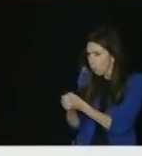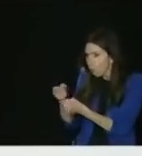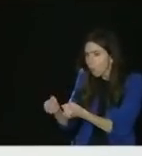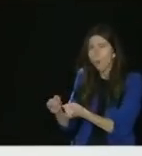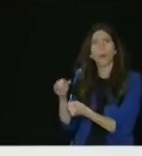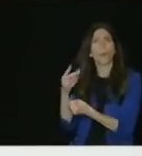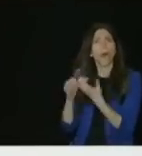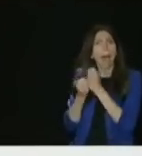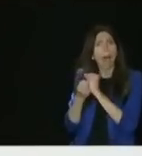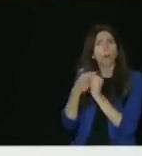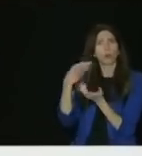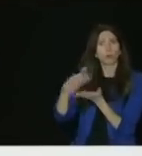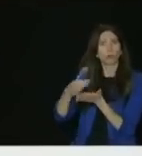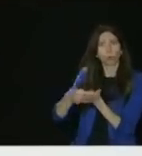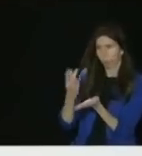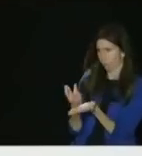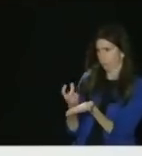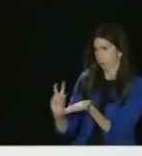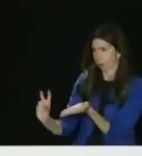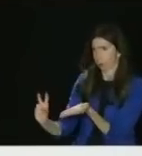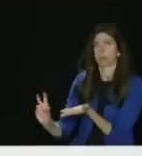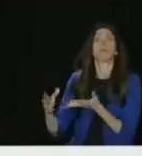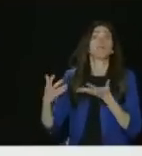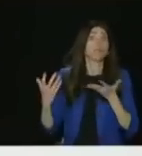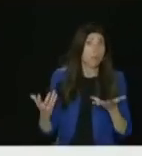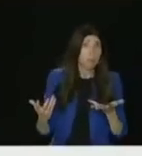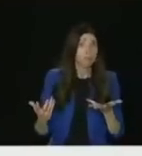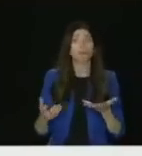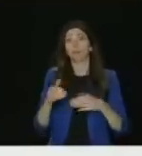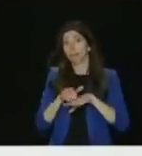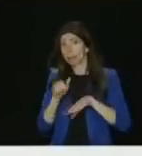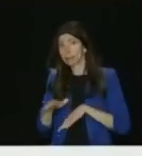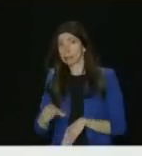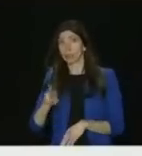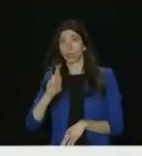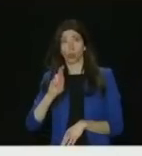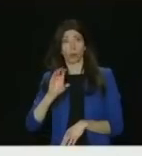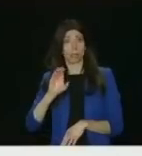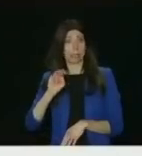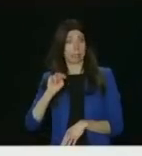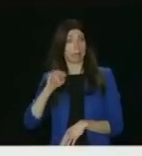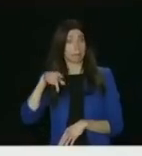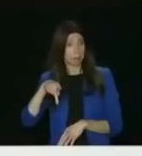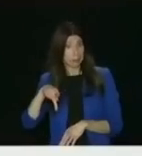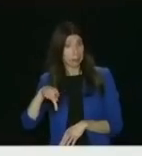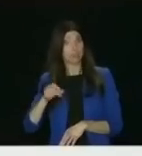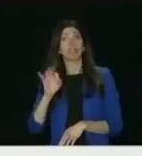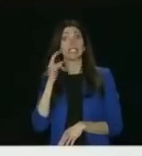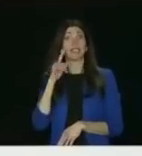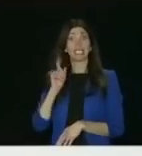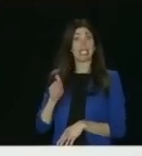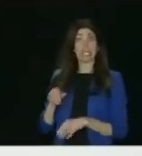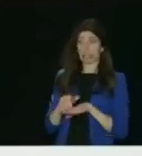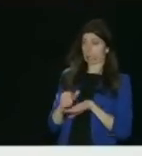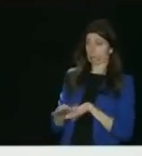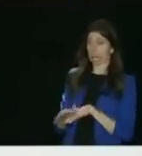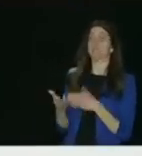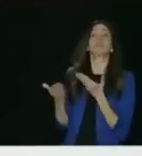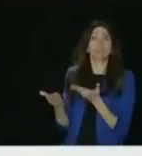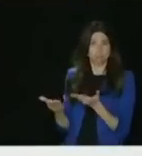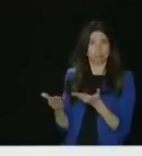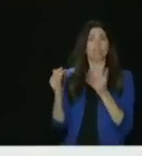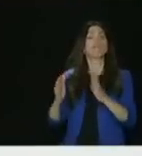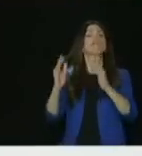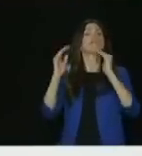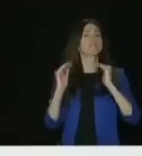Measures enabling the RCMP to enforce municipal bylaws and provincial offences where required. And finally,